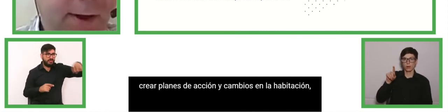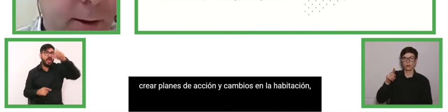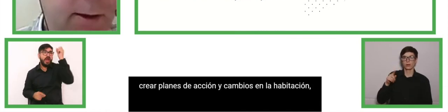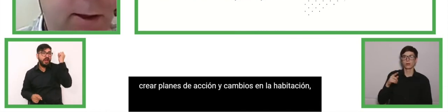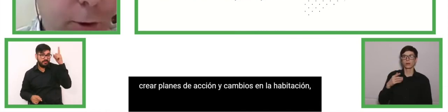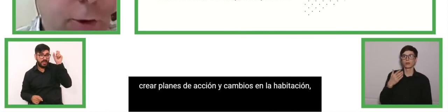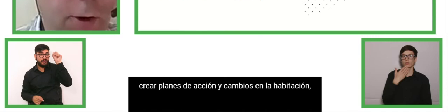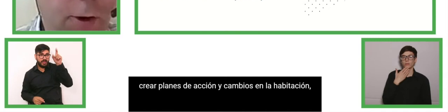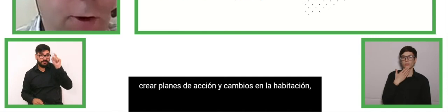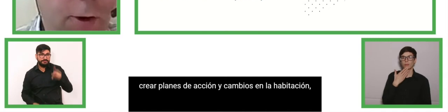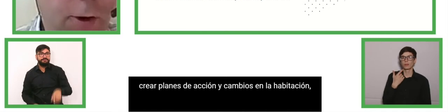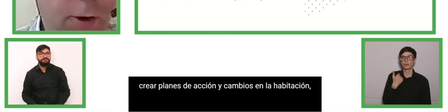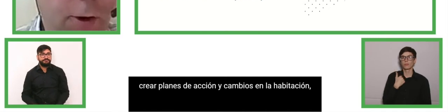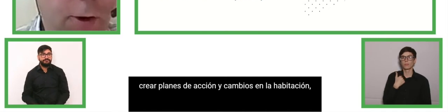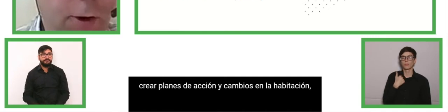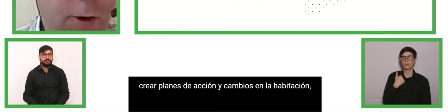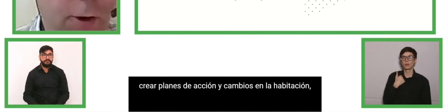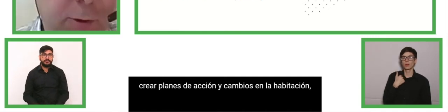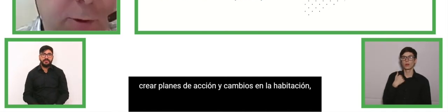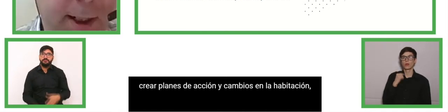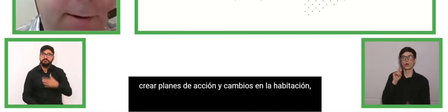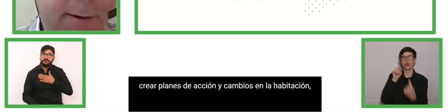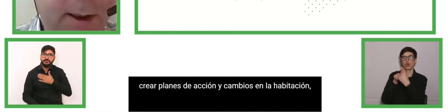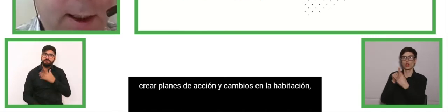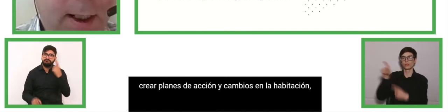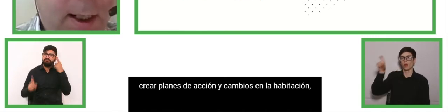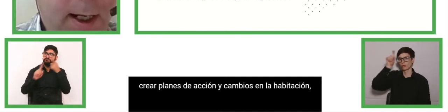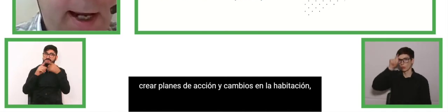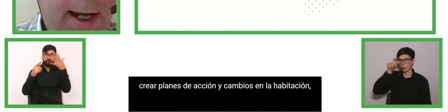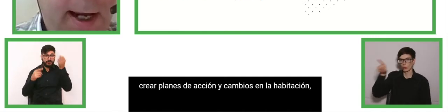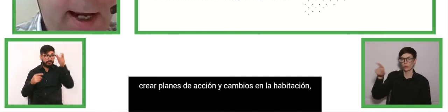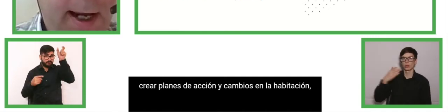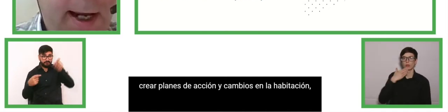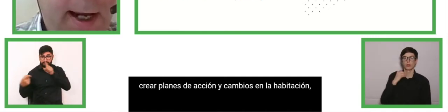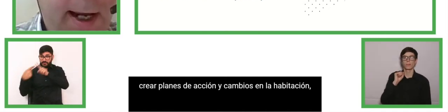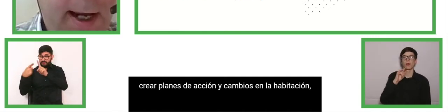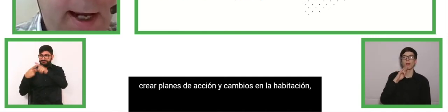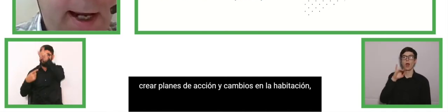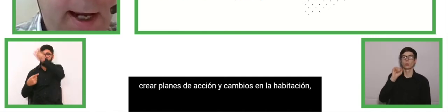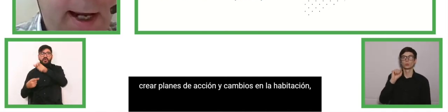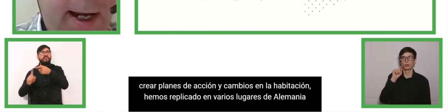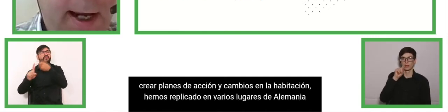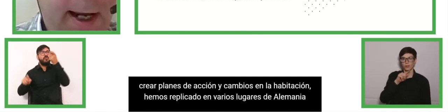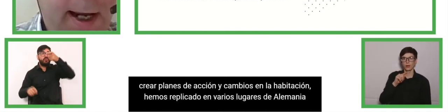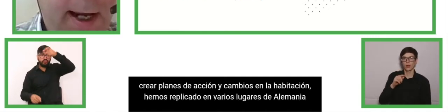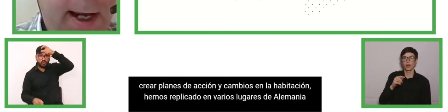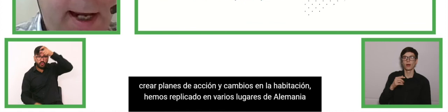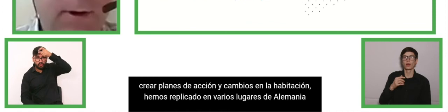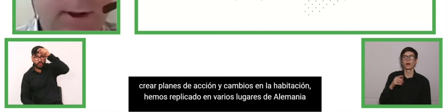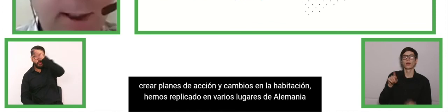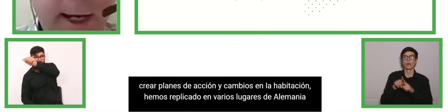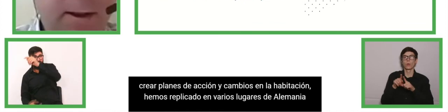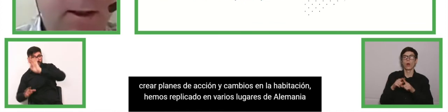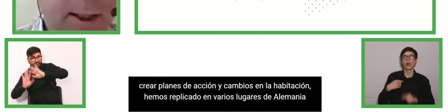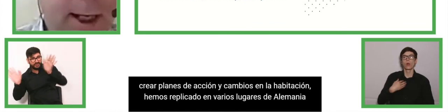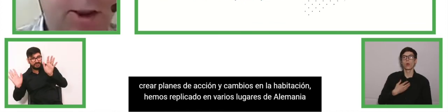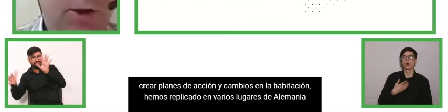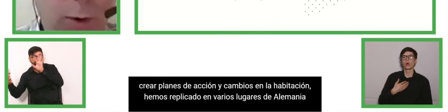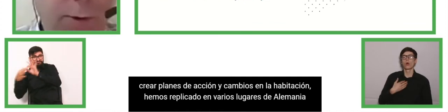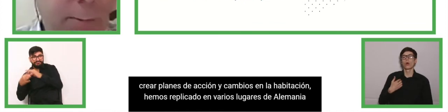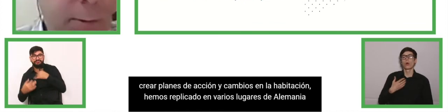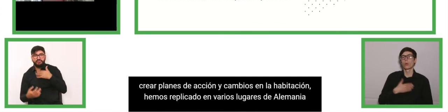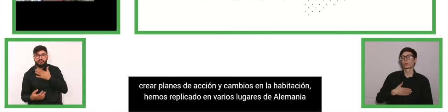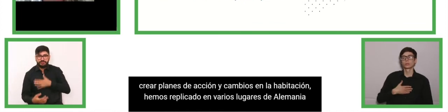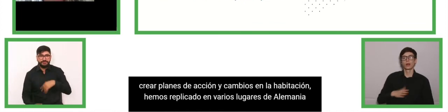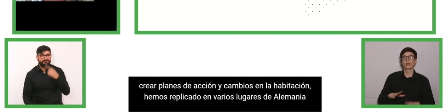said, in Turkey and also Austria. And now we, of course, would like to get in touch